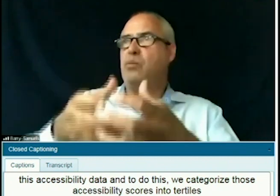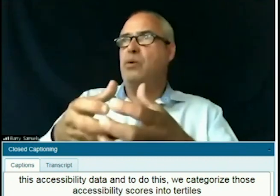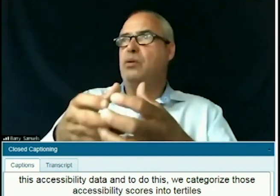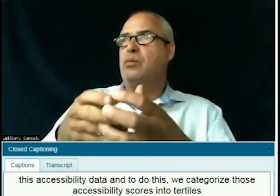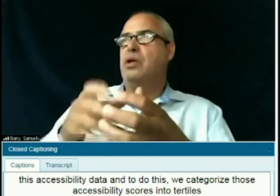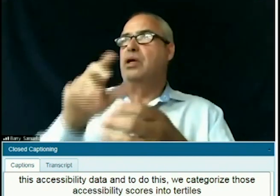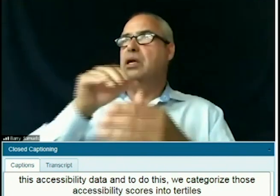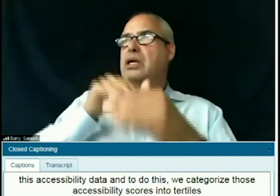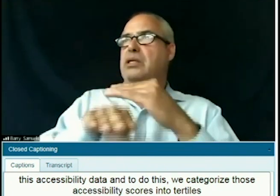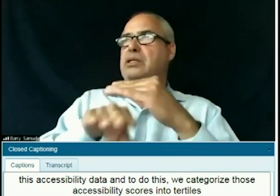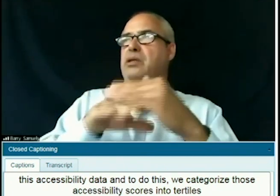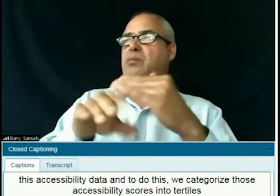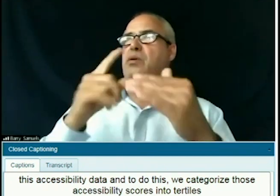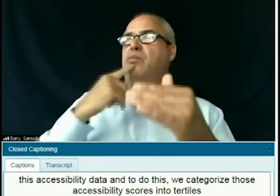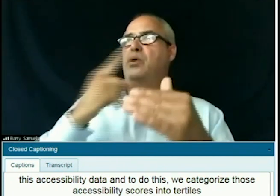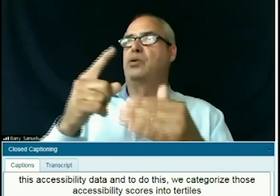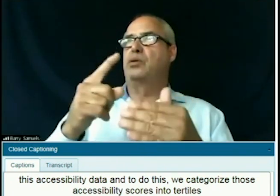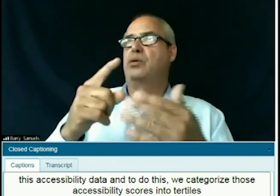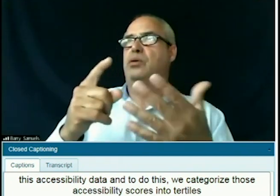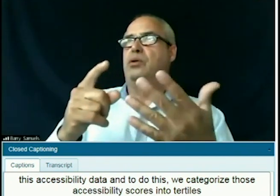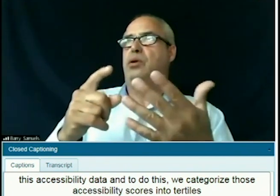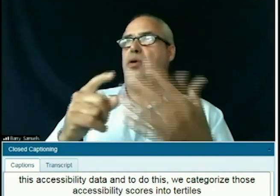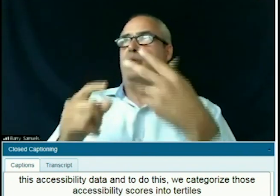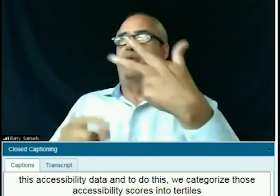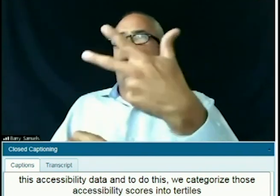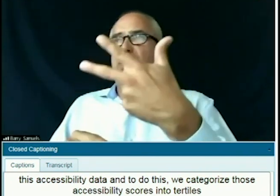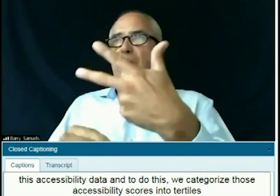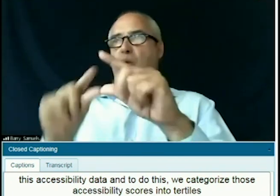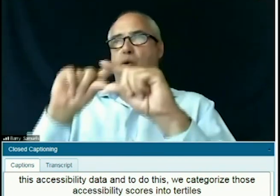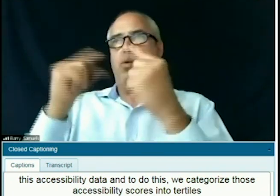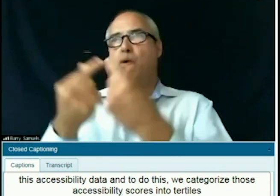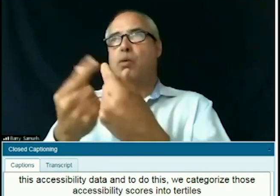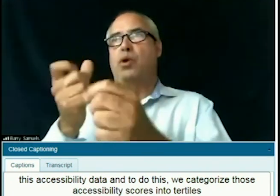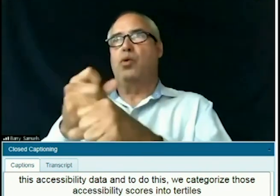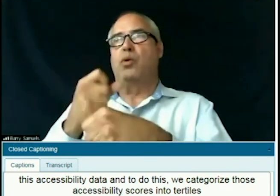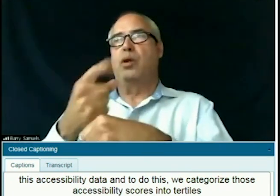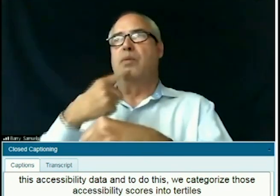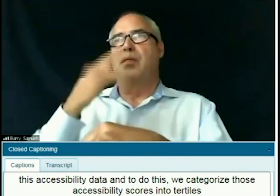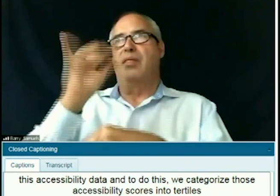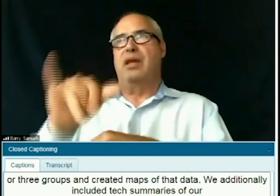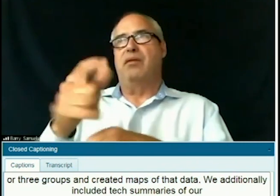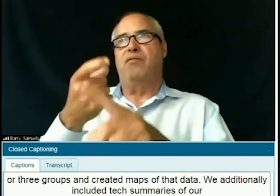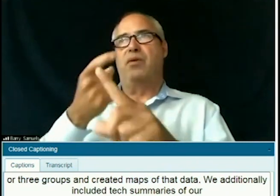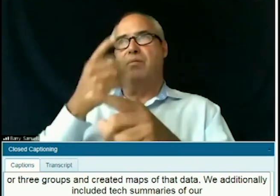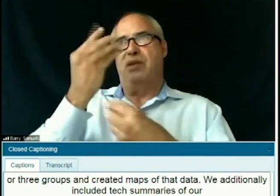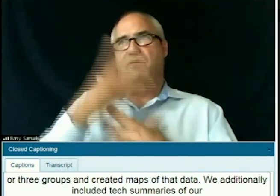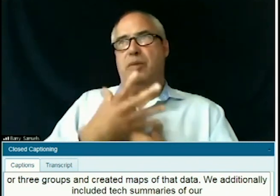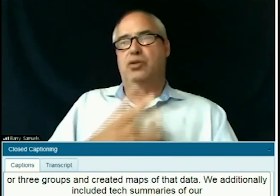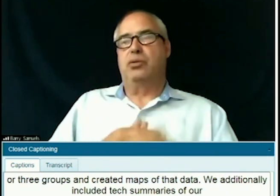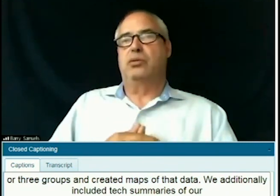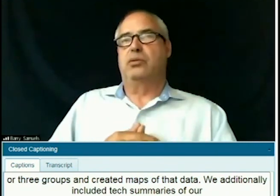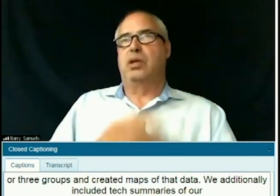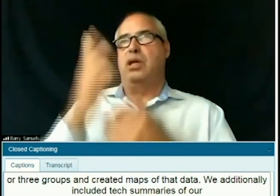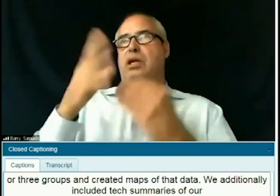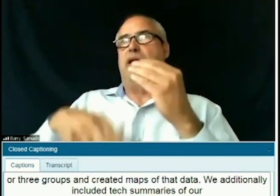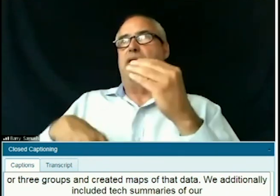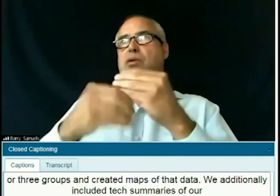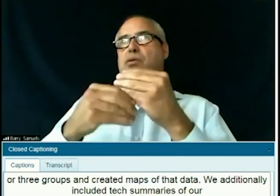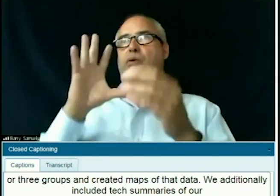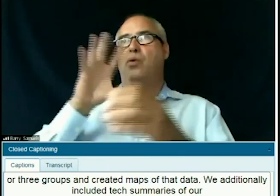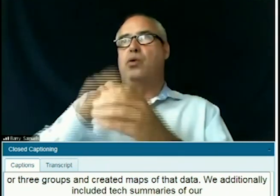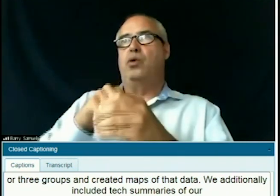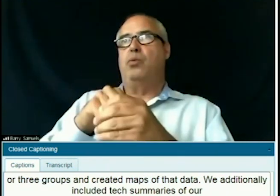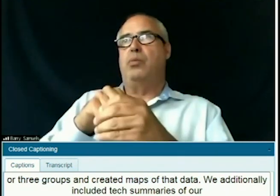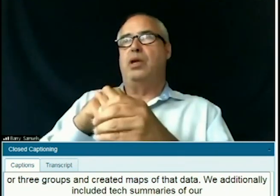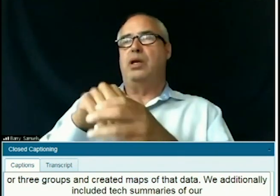accessibility scores into tertiles, our 3 groups, and created maps of that data. We additionally included text summaries